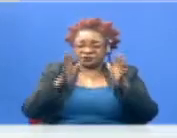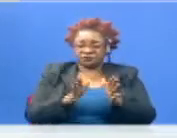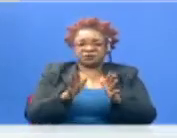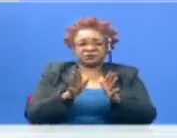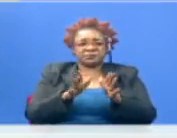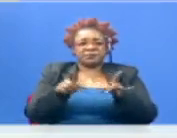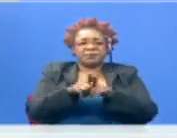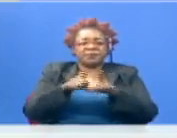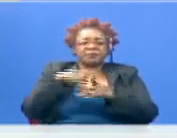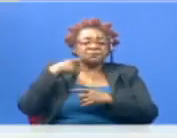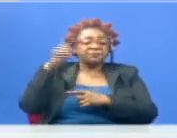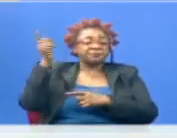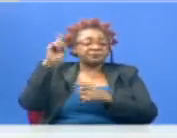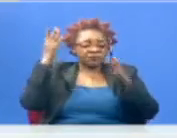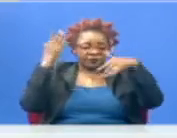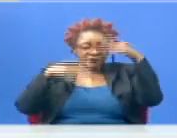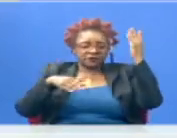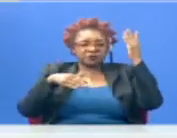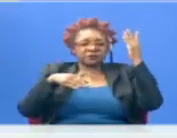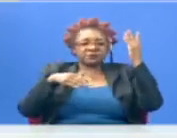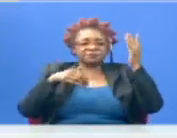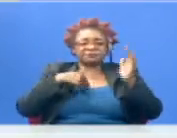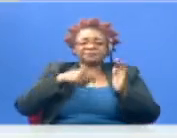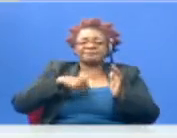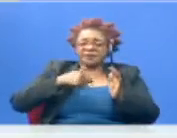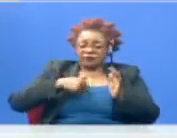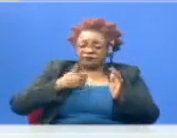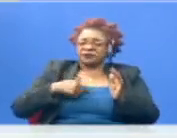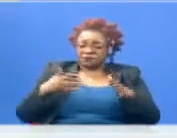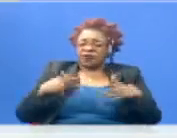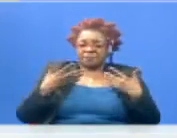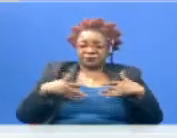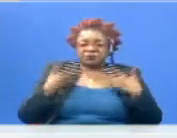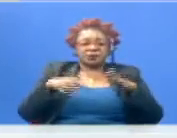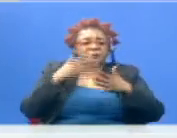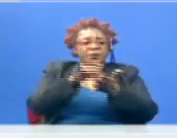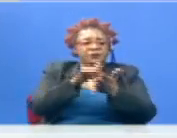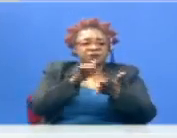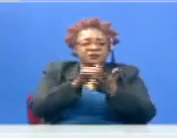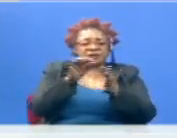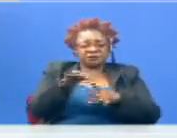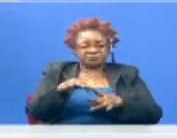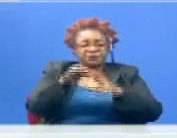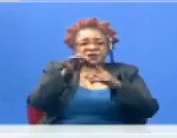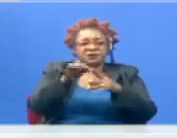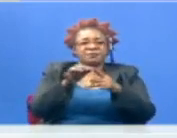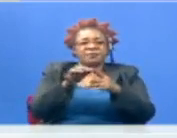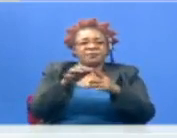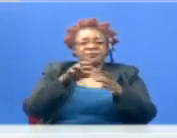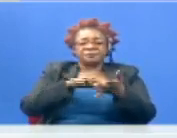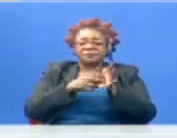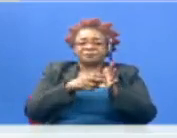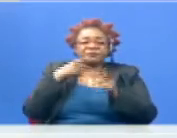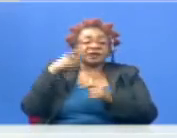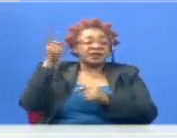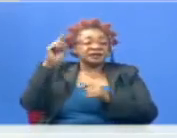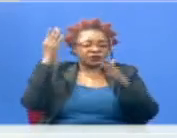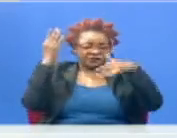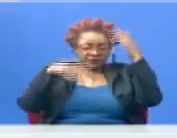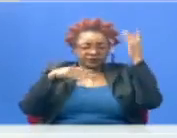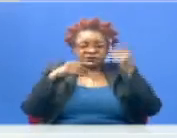Kenyatta University, I feel very happy about this, particularly given the fact that Kenyatta University is the